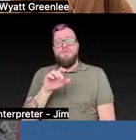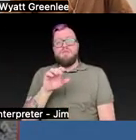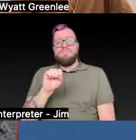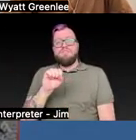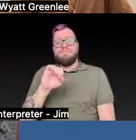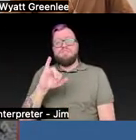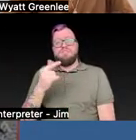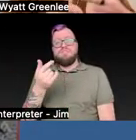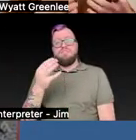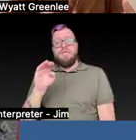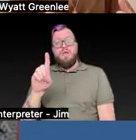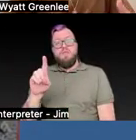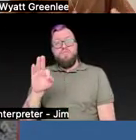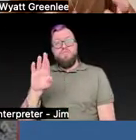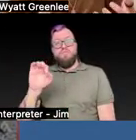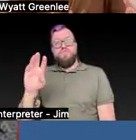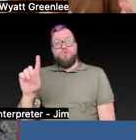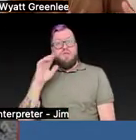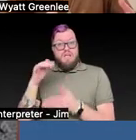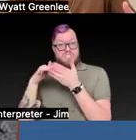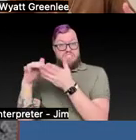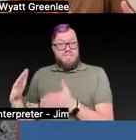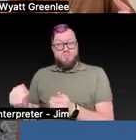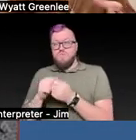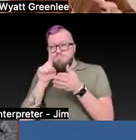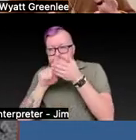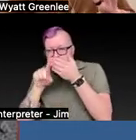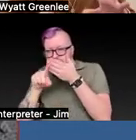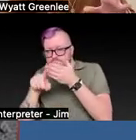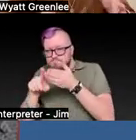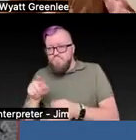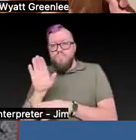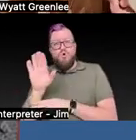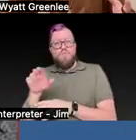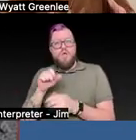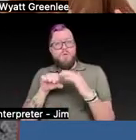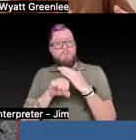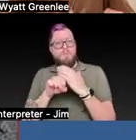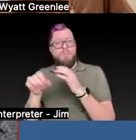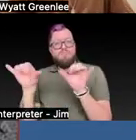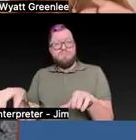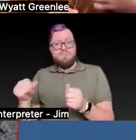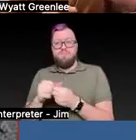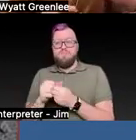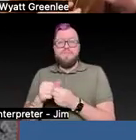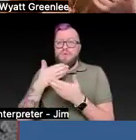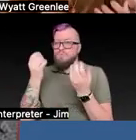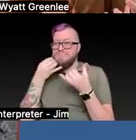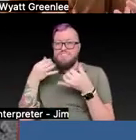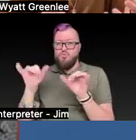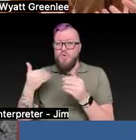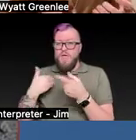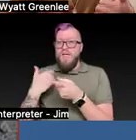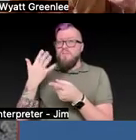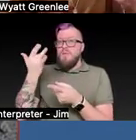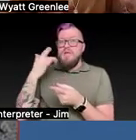without any success. And the reason is because they don't have them at this point, and this is when they're most likely to be caught. So at some point,